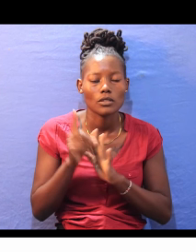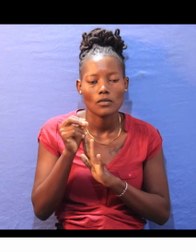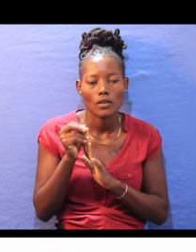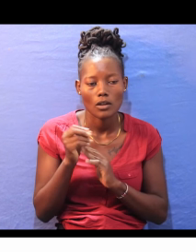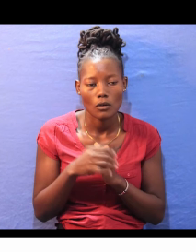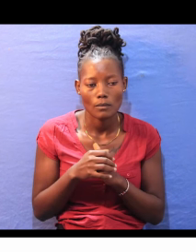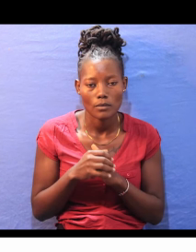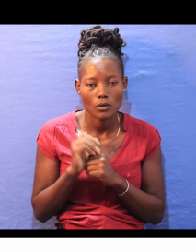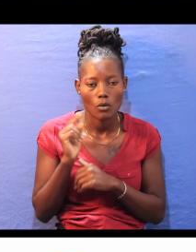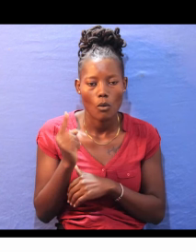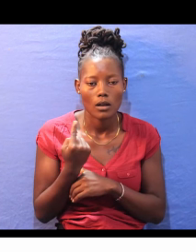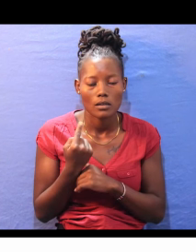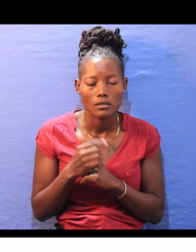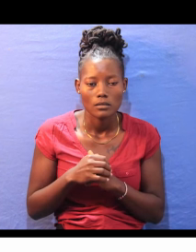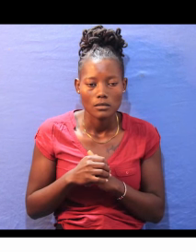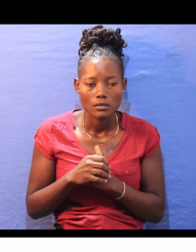Once,